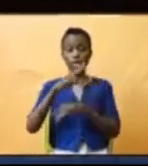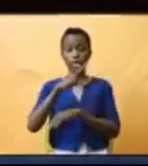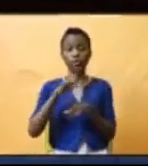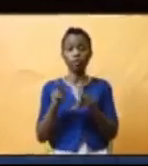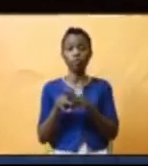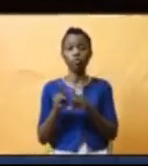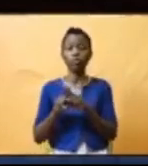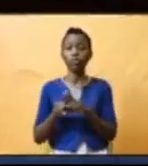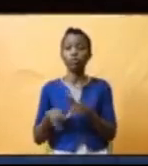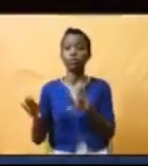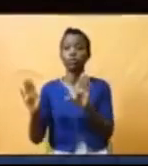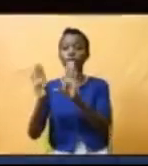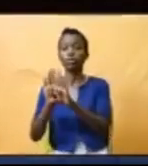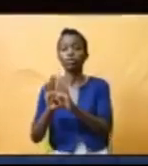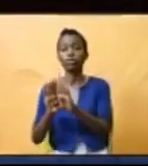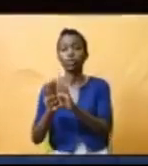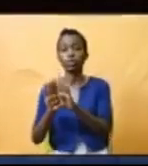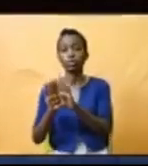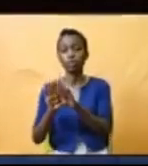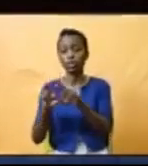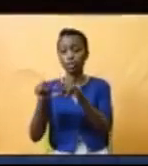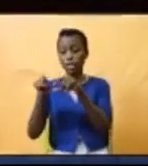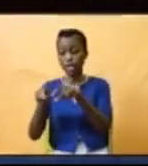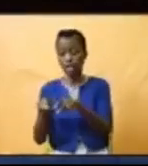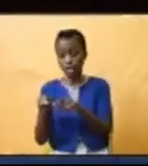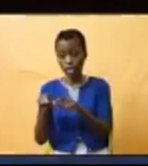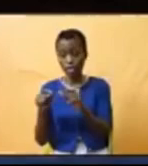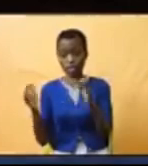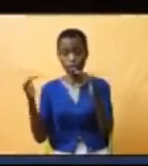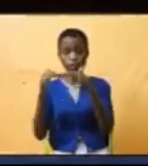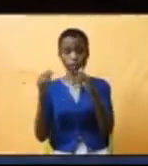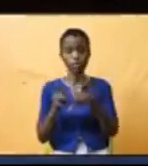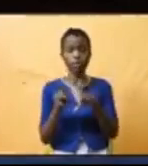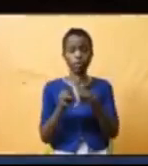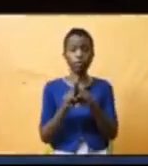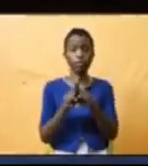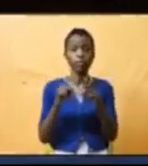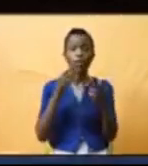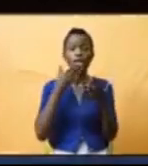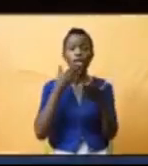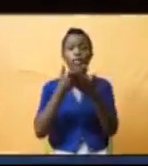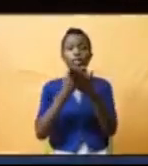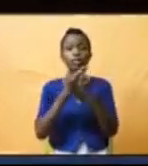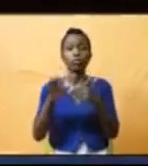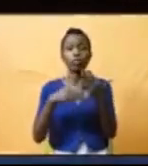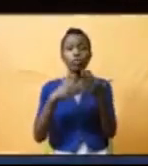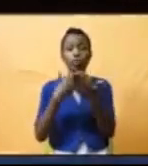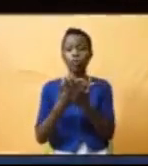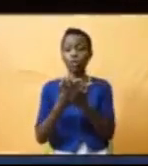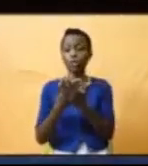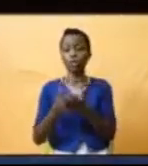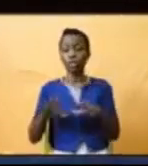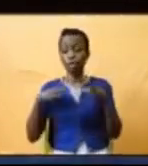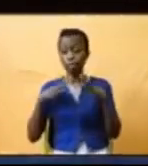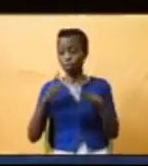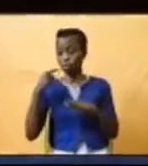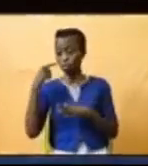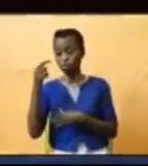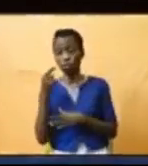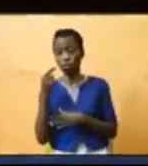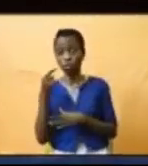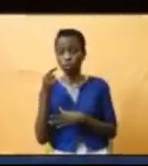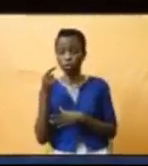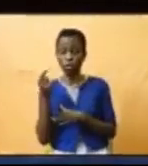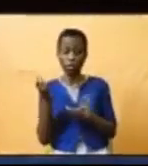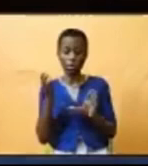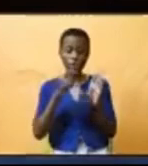we closed this conference. A huge thank you to all of the participants that took time off their busy